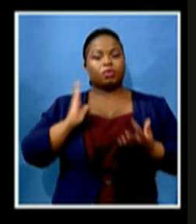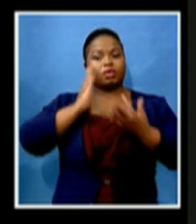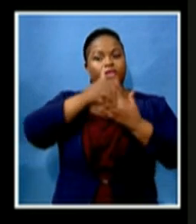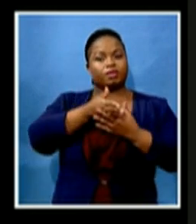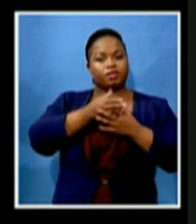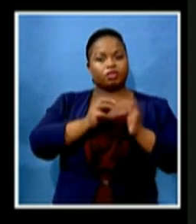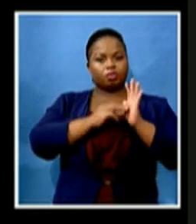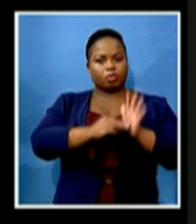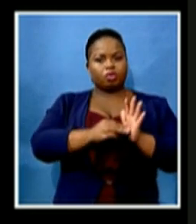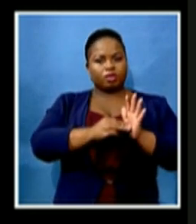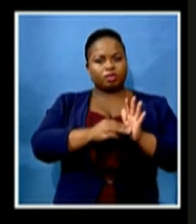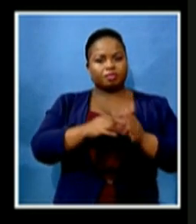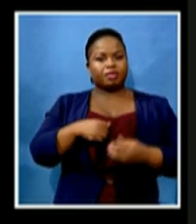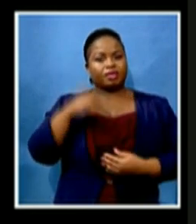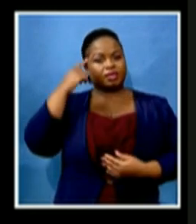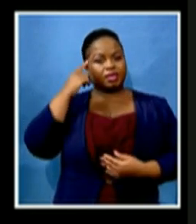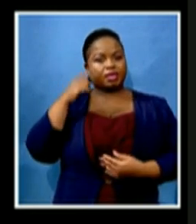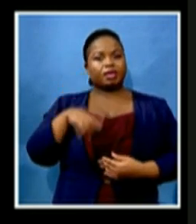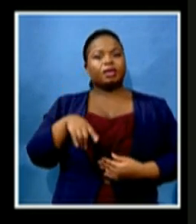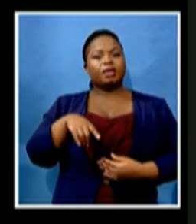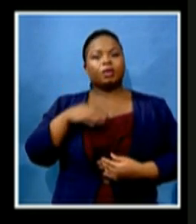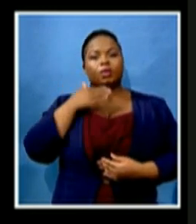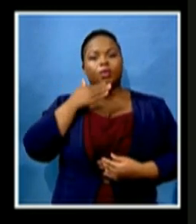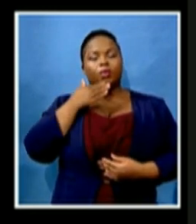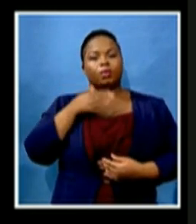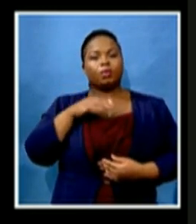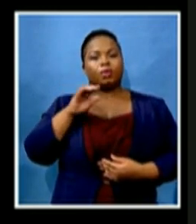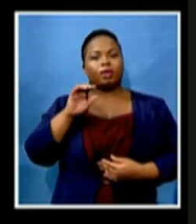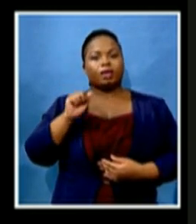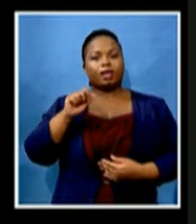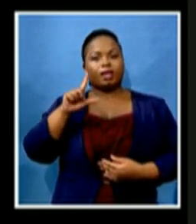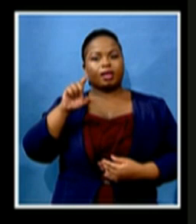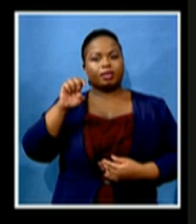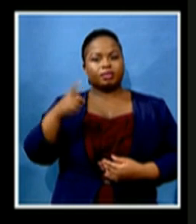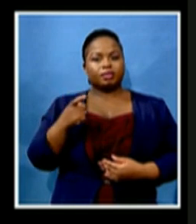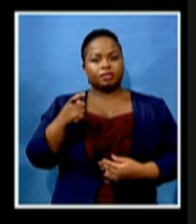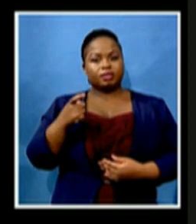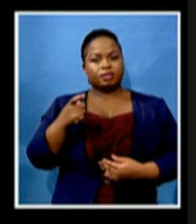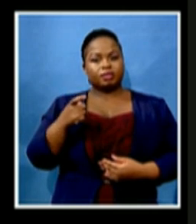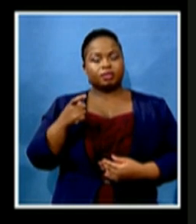is next. Alex, if you could put up your slides, please.